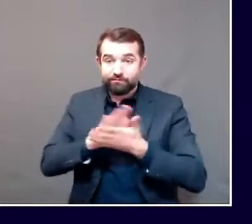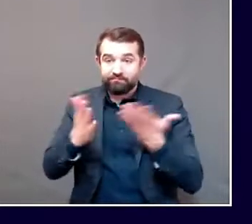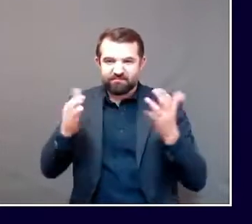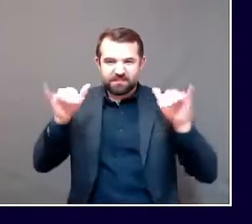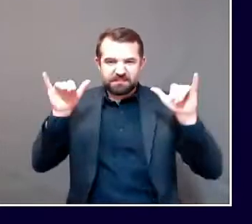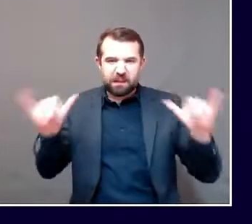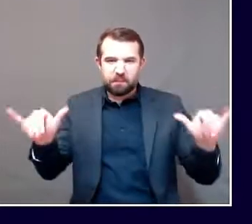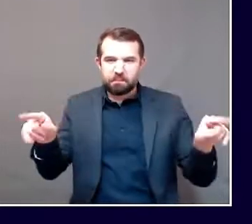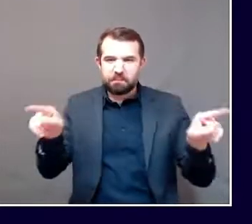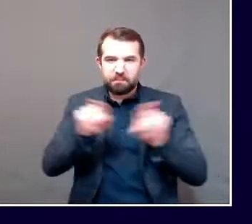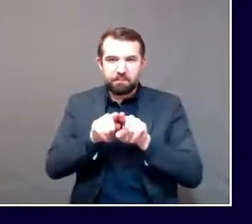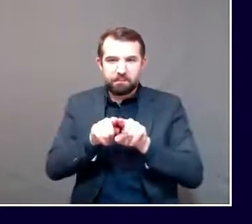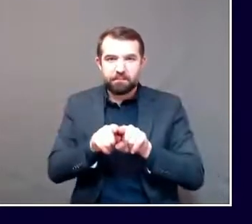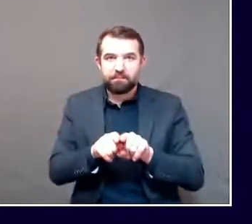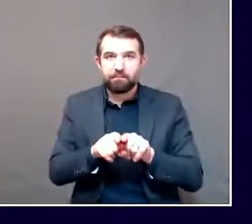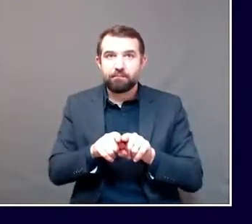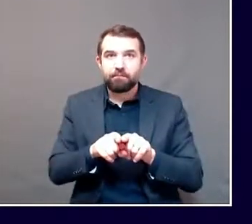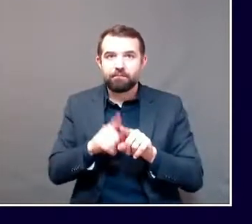ever.